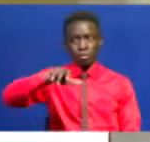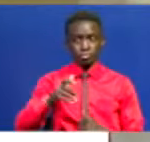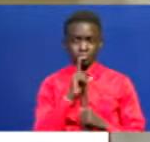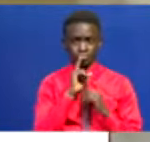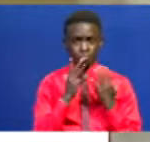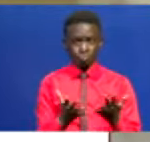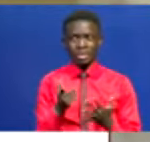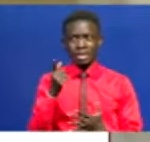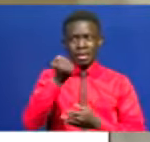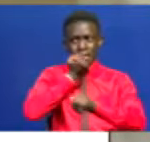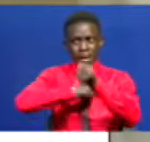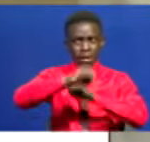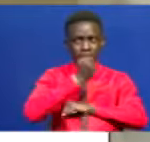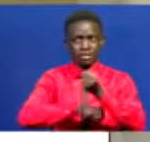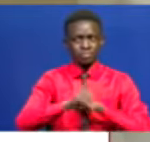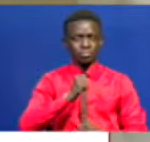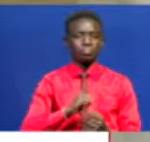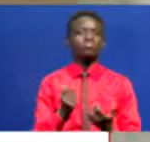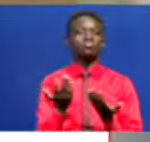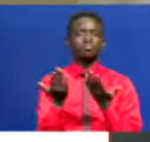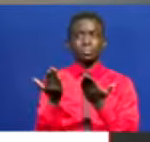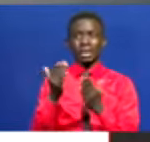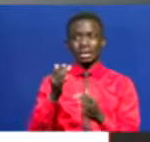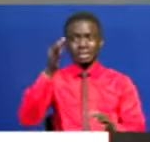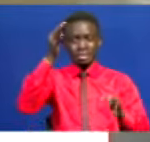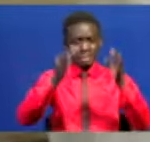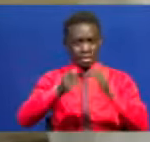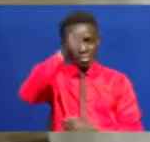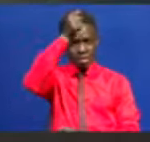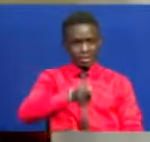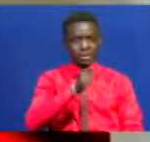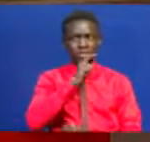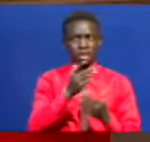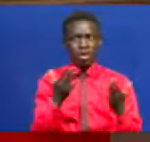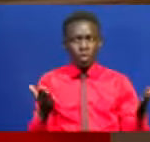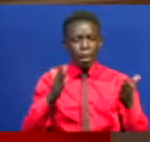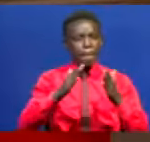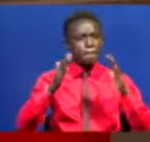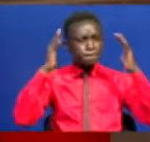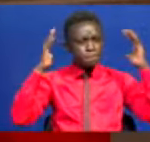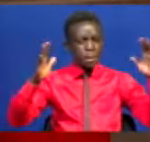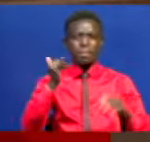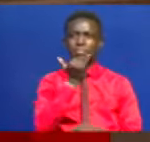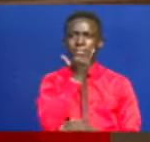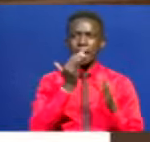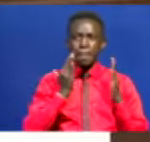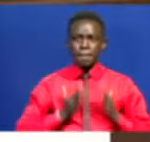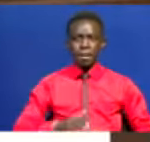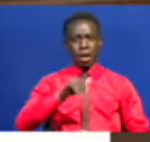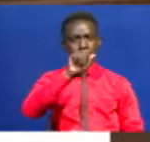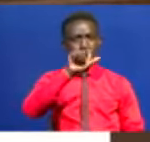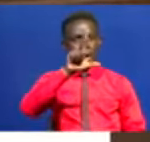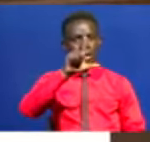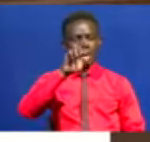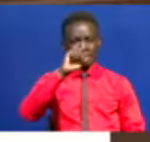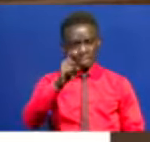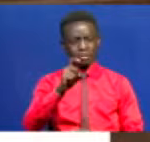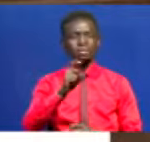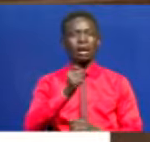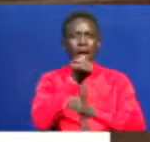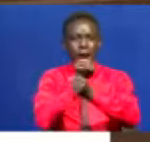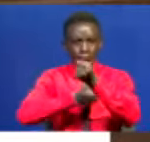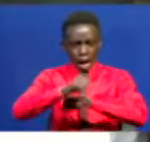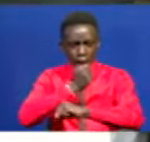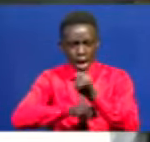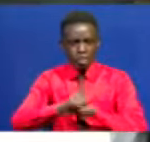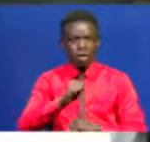the offence. The judge said the main suspect, Alex Ochogo, committed the offence and confessed to his mother before